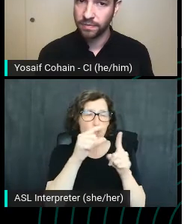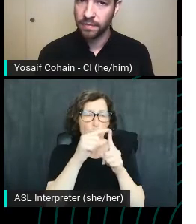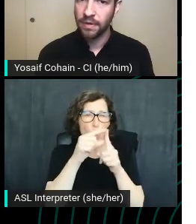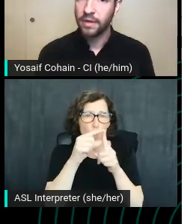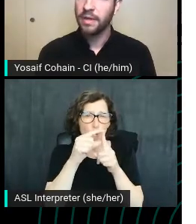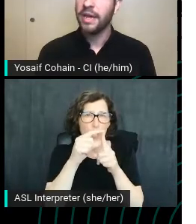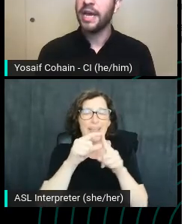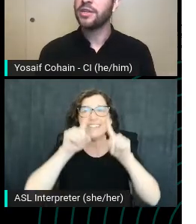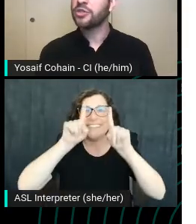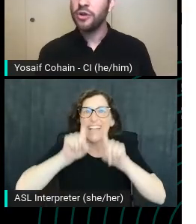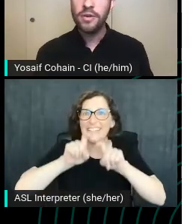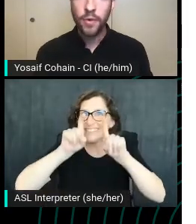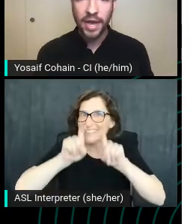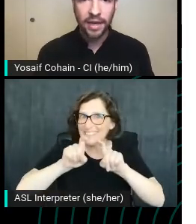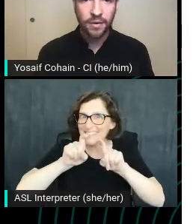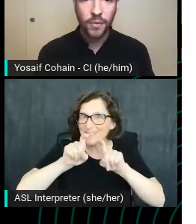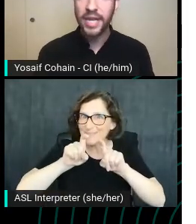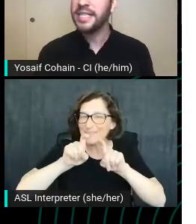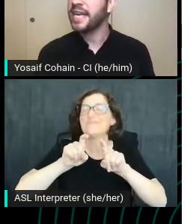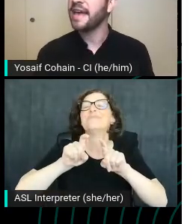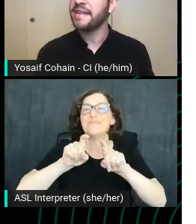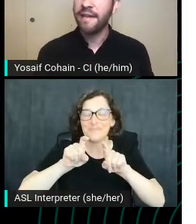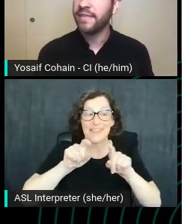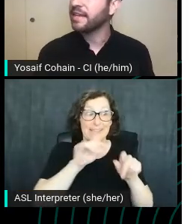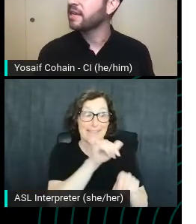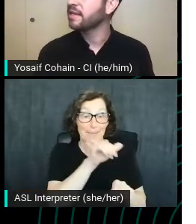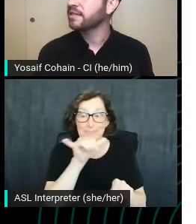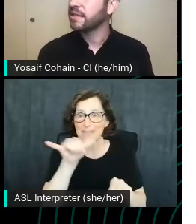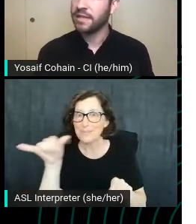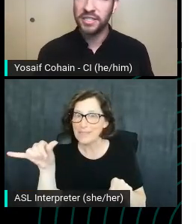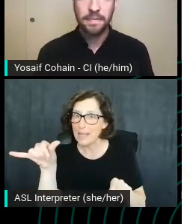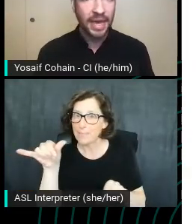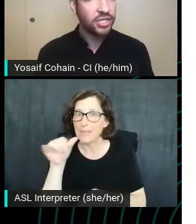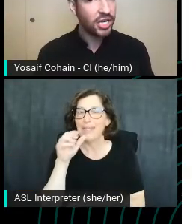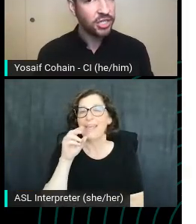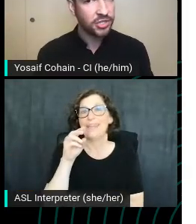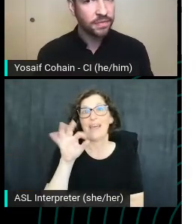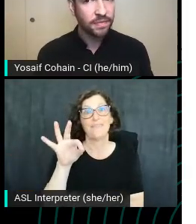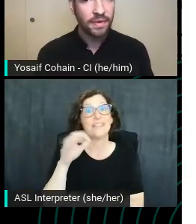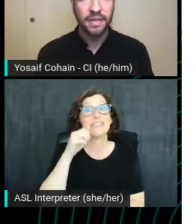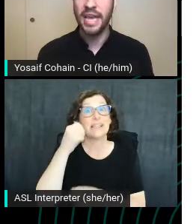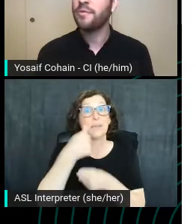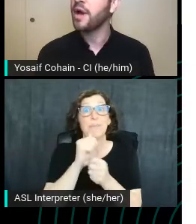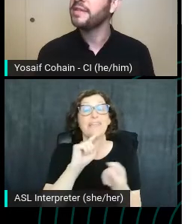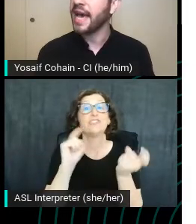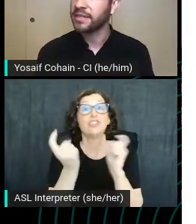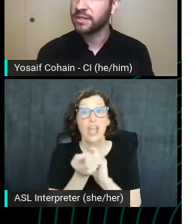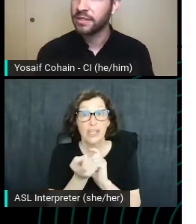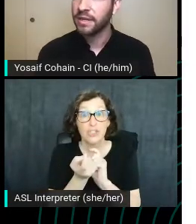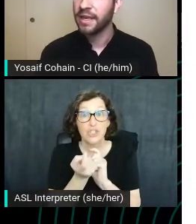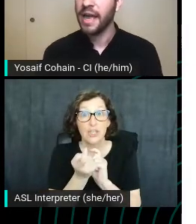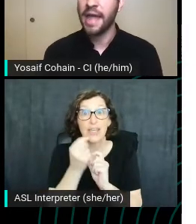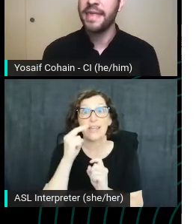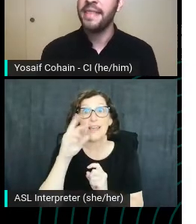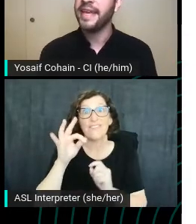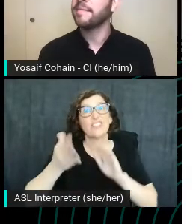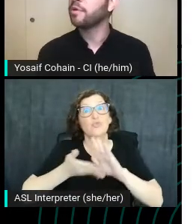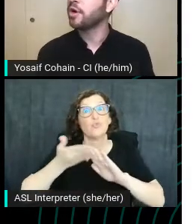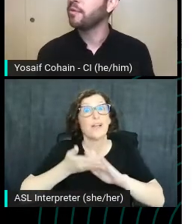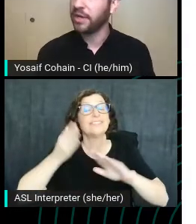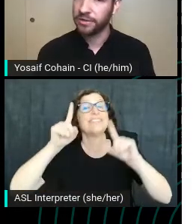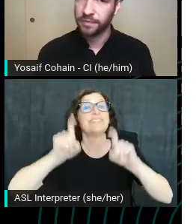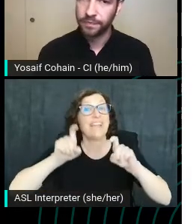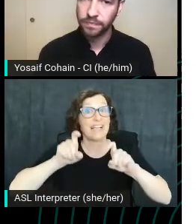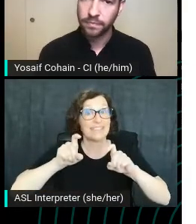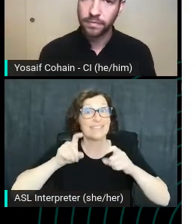tests. In a certain way, we can say that Netflix doesn't make changes. They run tests, and then they